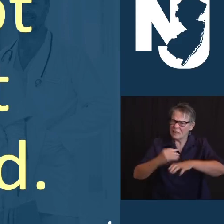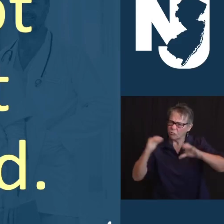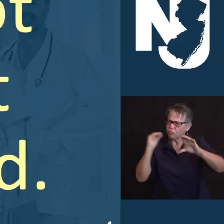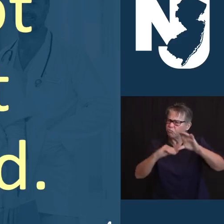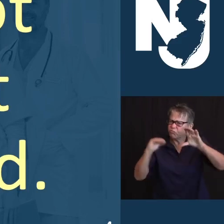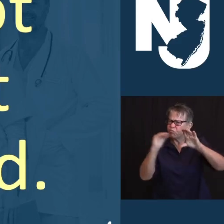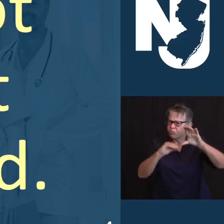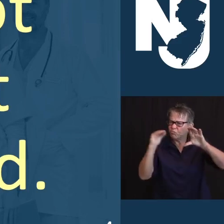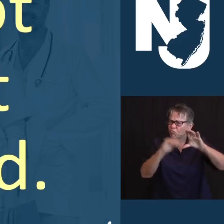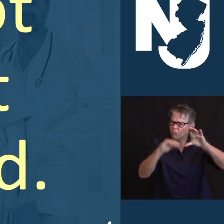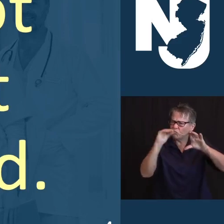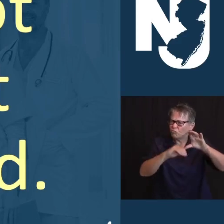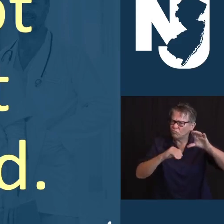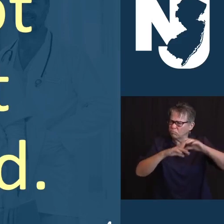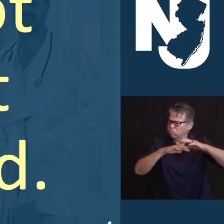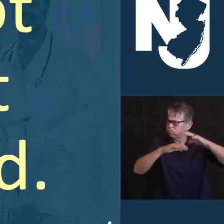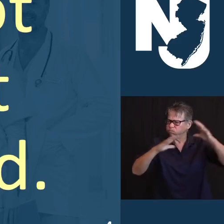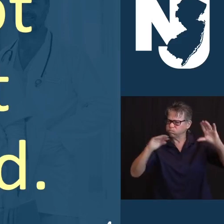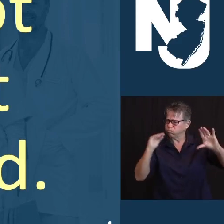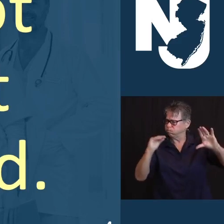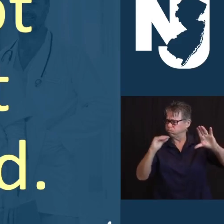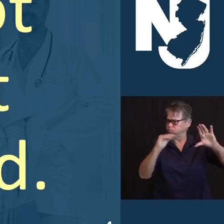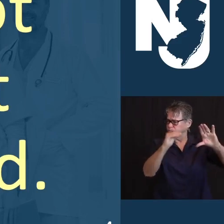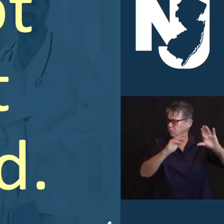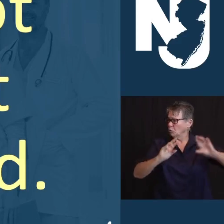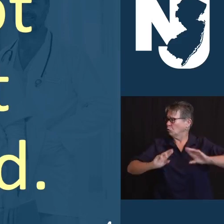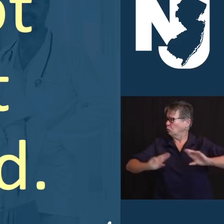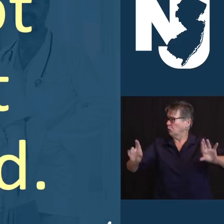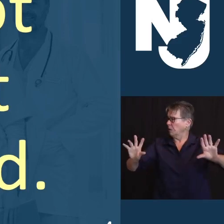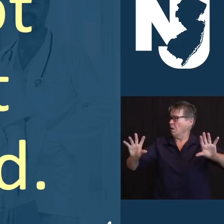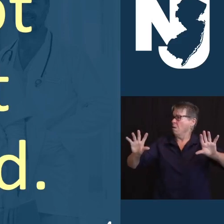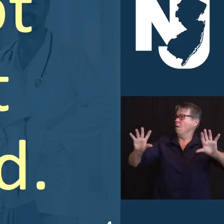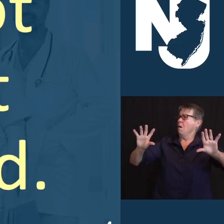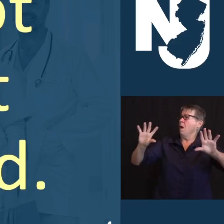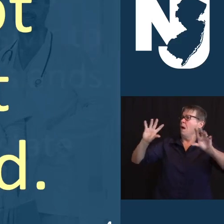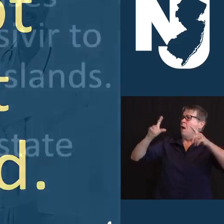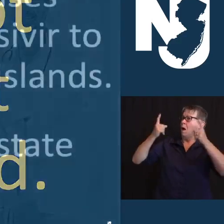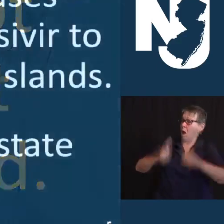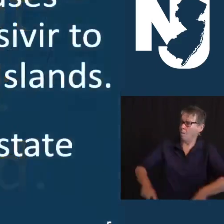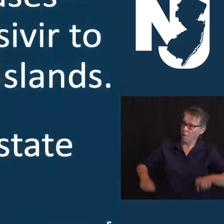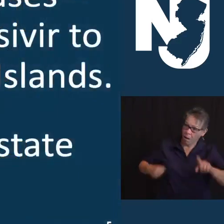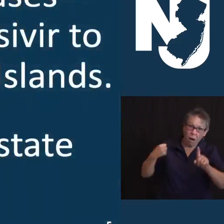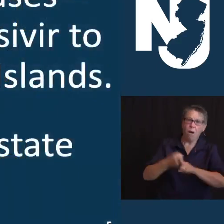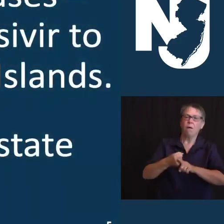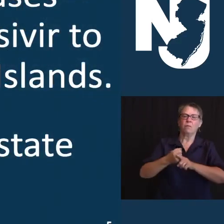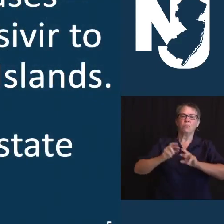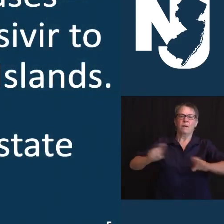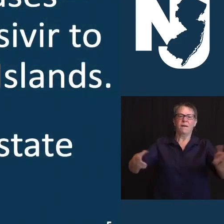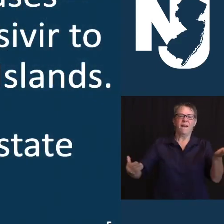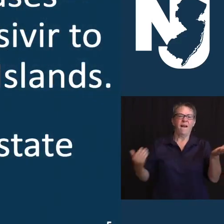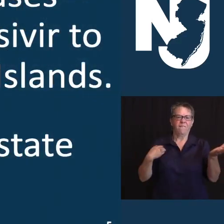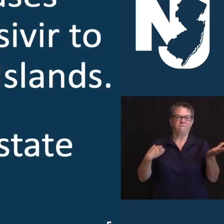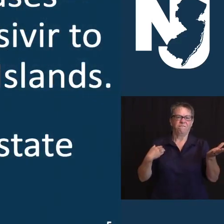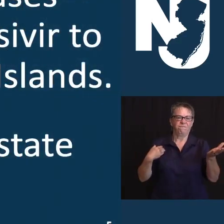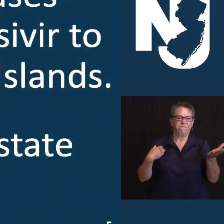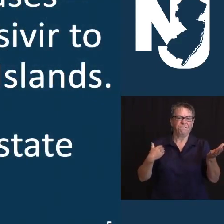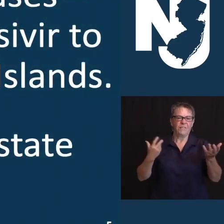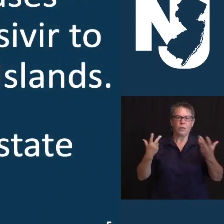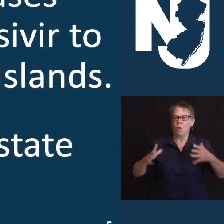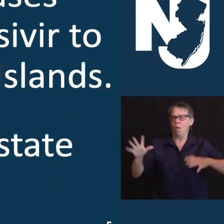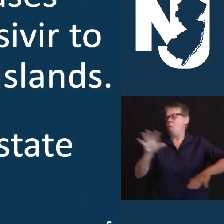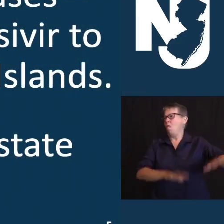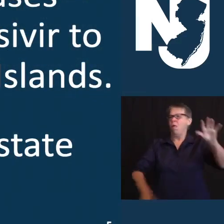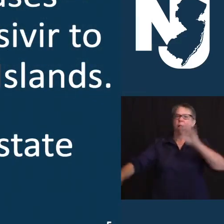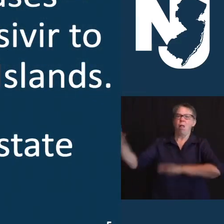we have been strong and committed to, we will not be caught unprepared. I'm also happy to say, and Judy and I talked about this, I